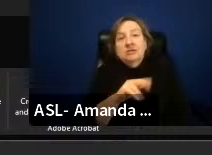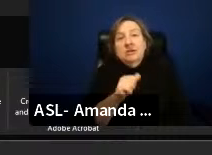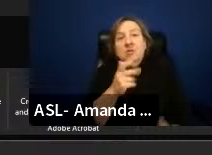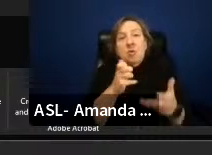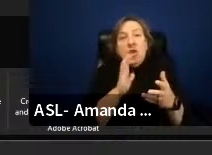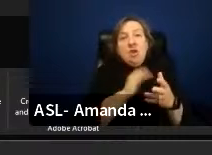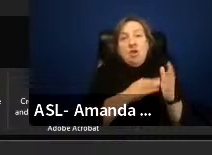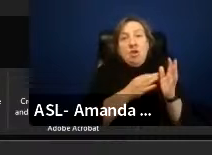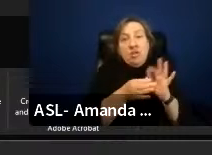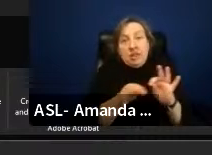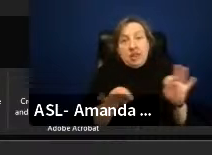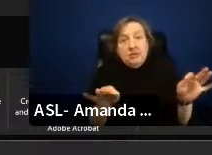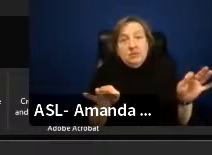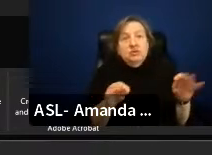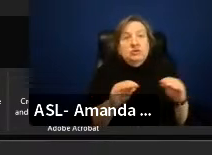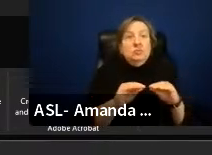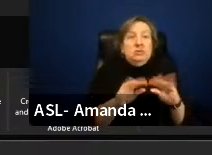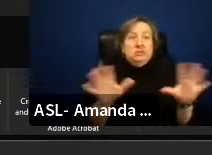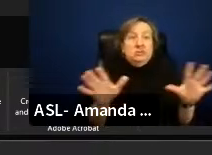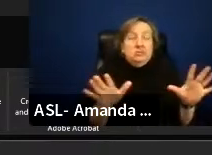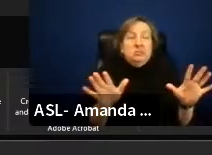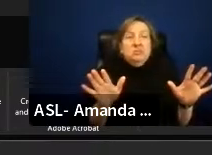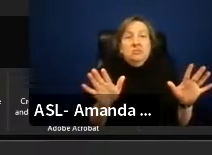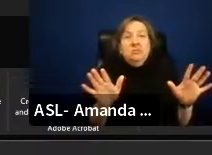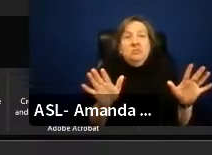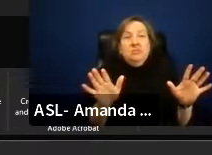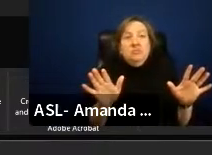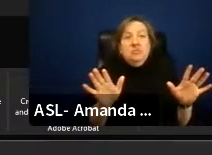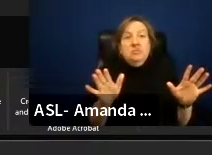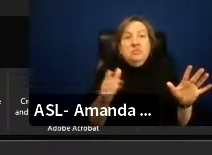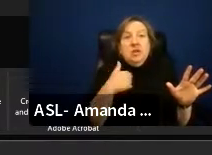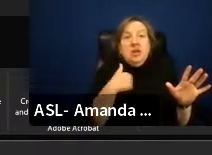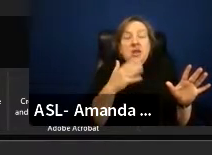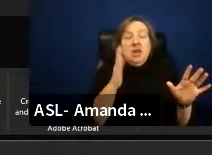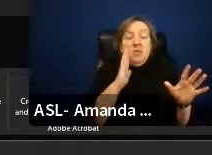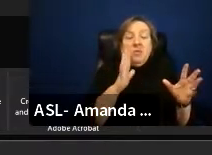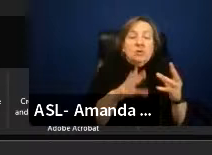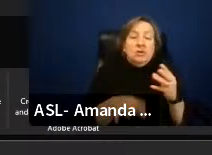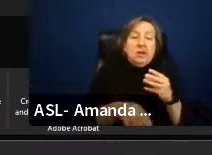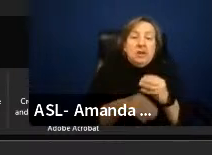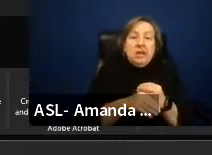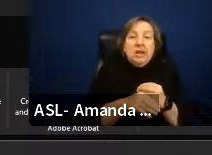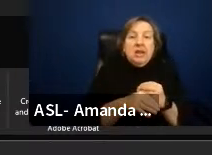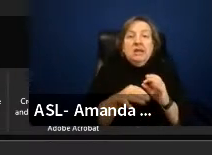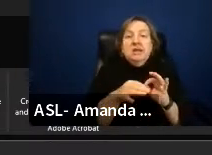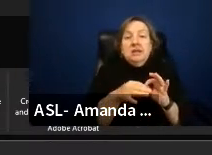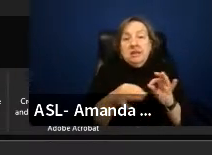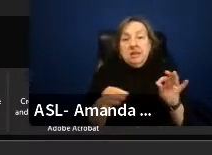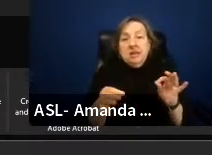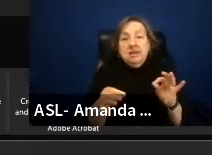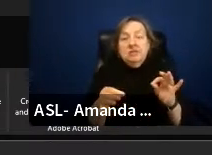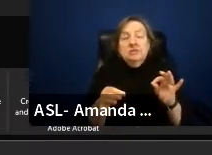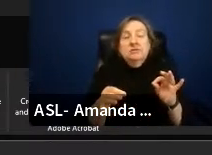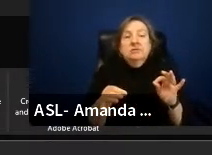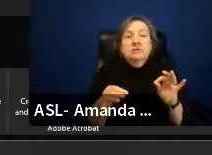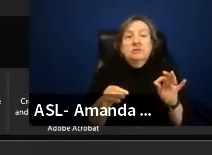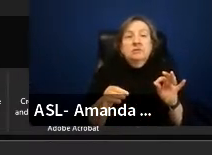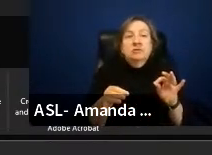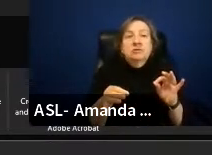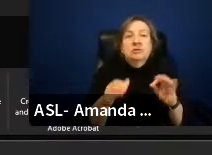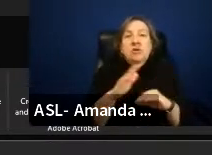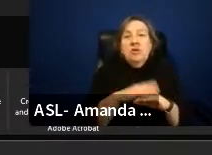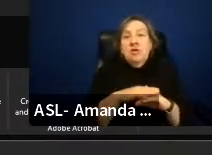be explicit, I would just add language on